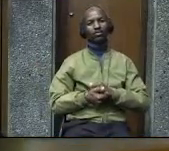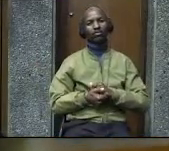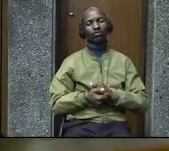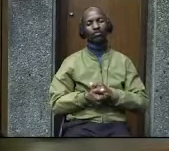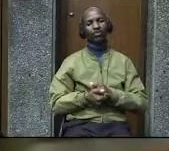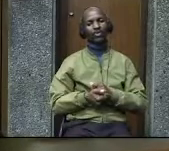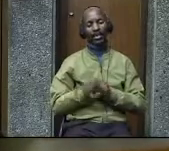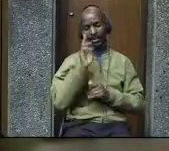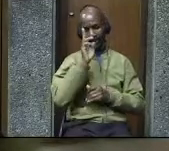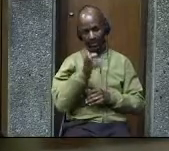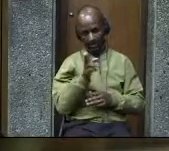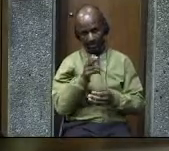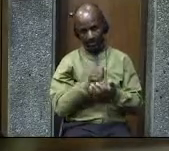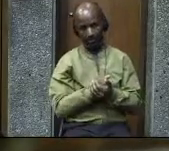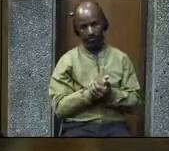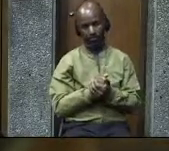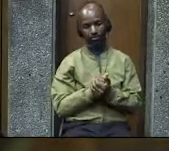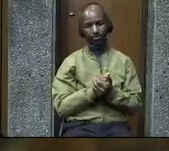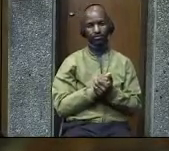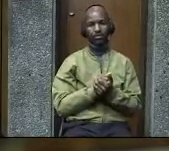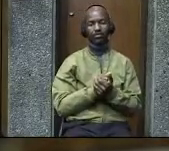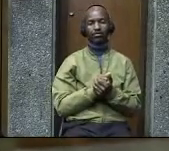And in futhi,